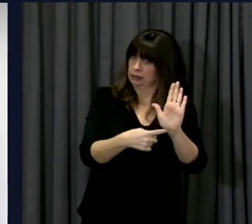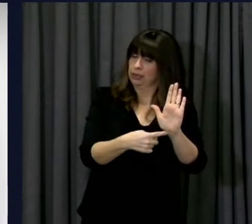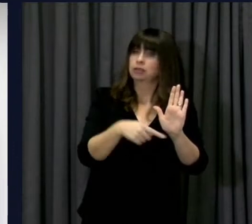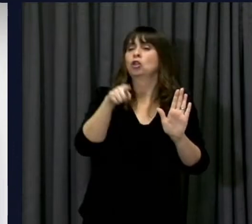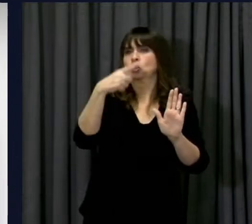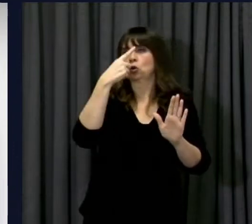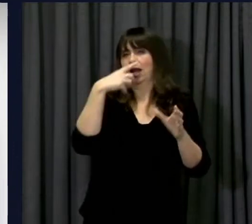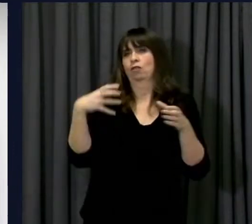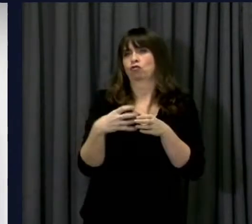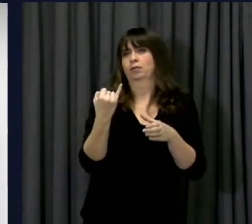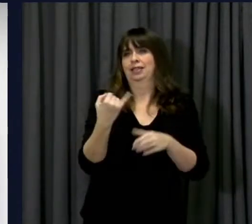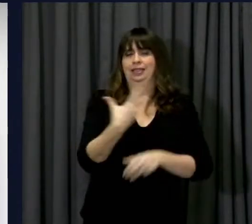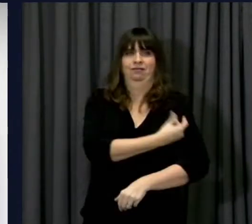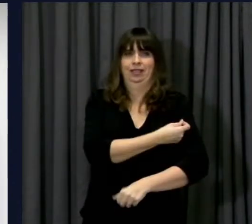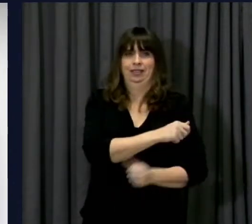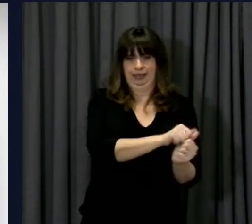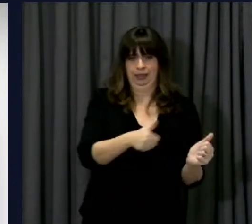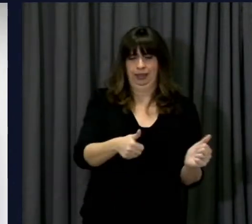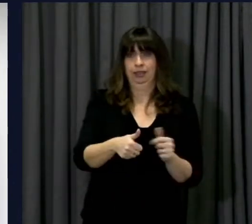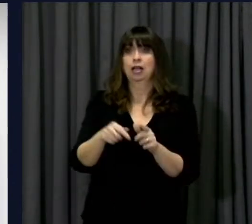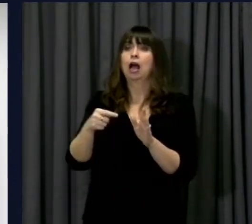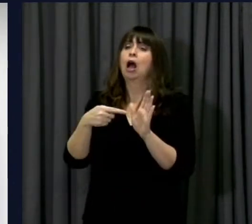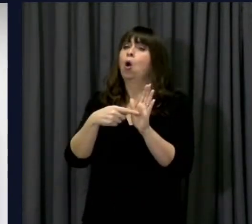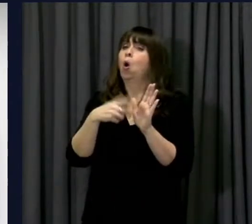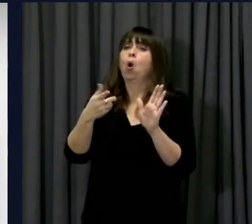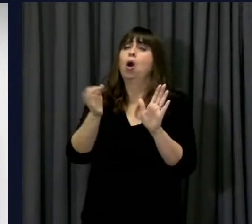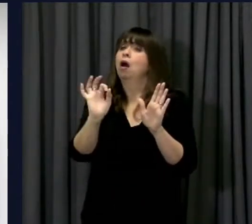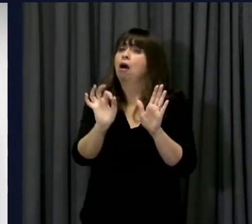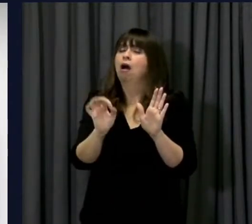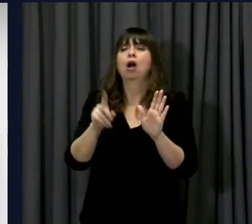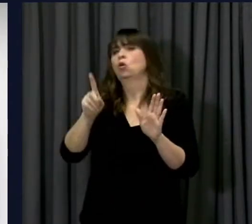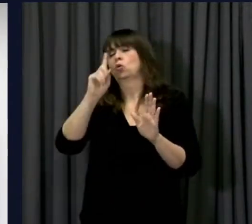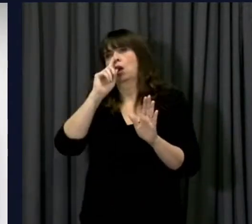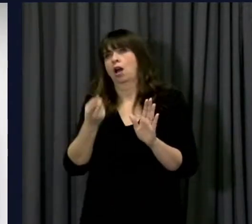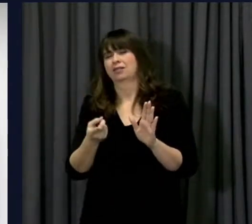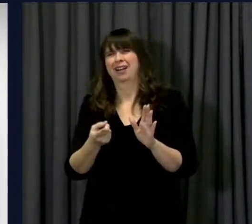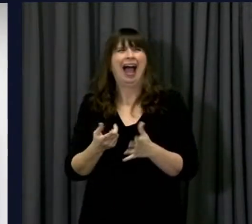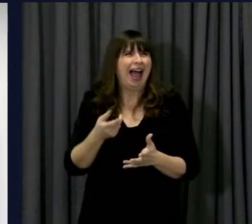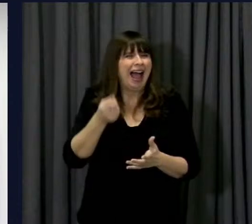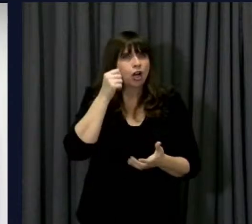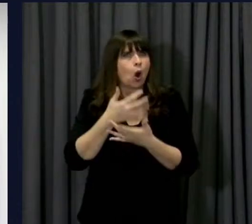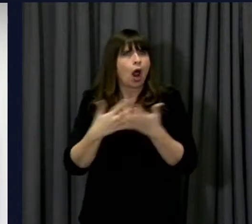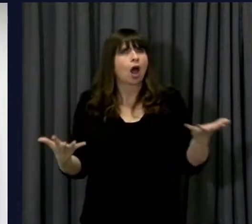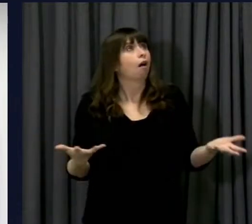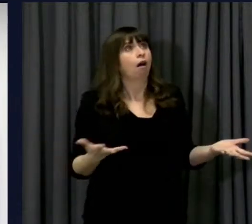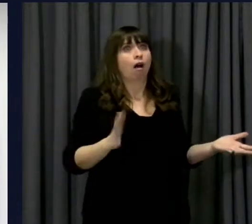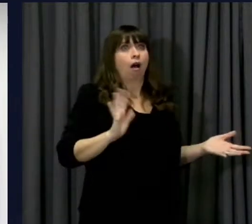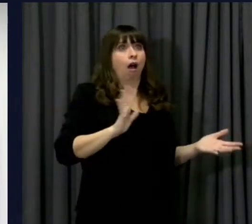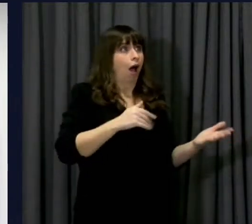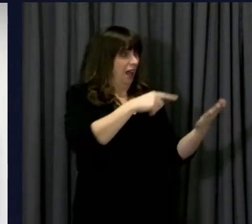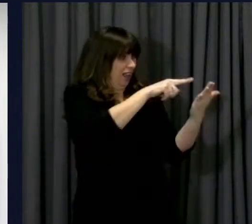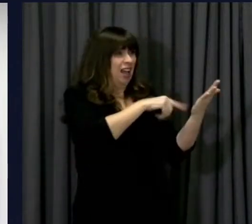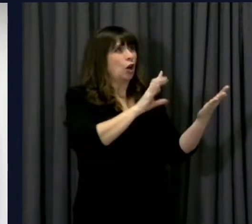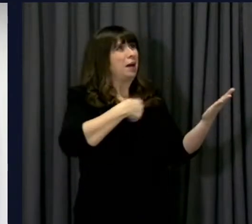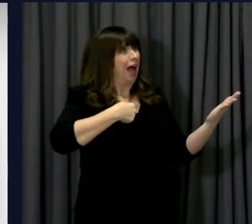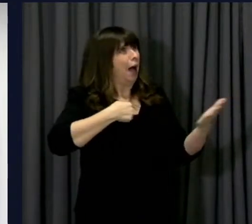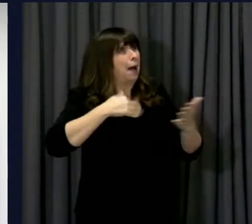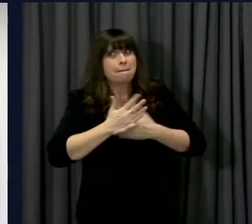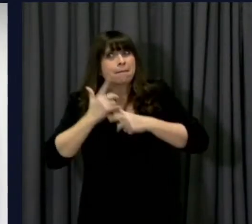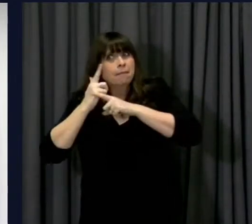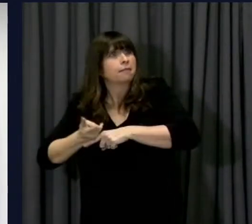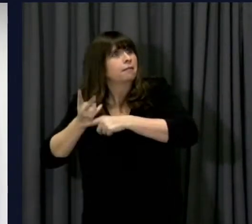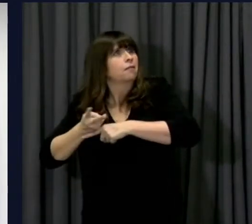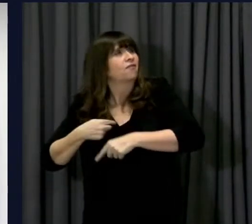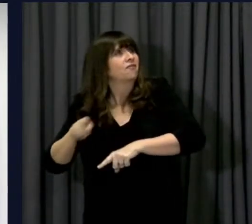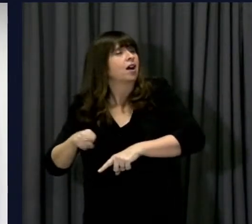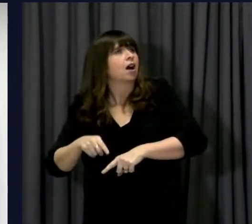vaccine in Group 6, and if you don't meet that, then you don't. Now, we know that that would mean that there'd be a significant number of unpaid carers who would not get